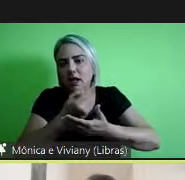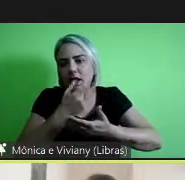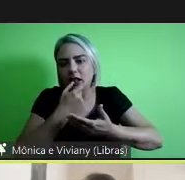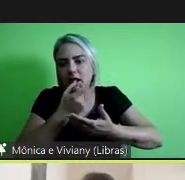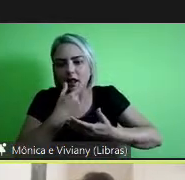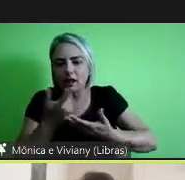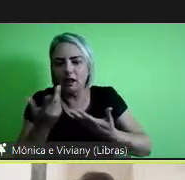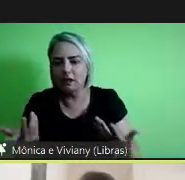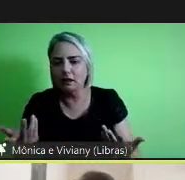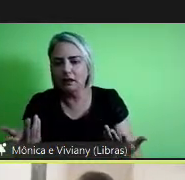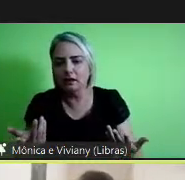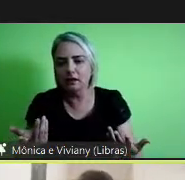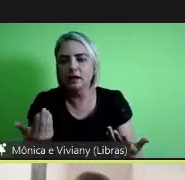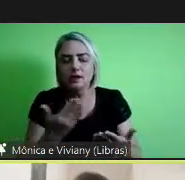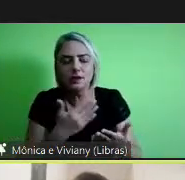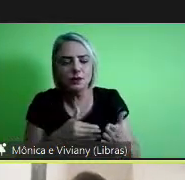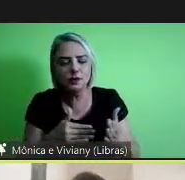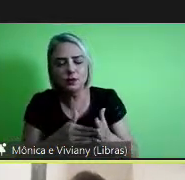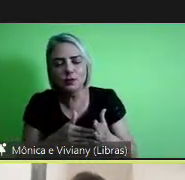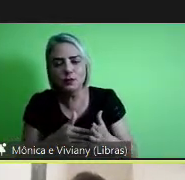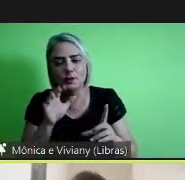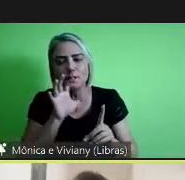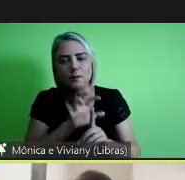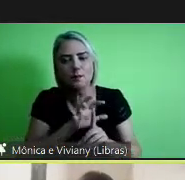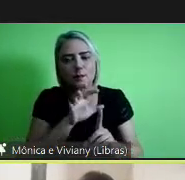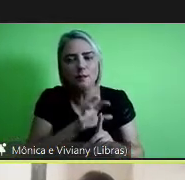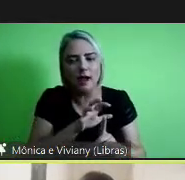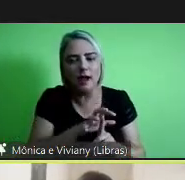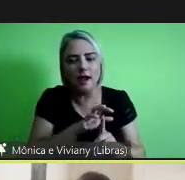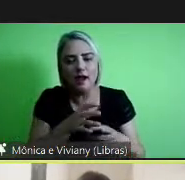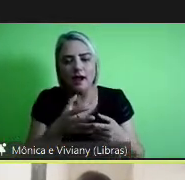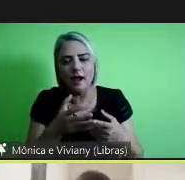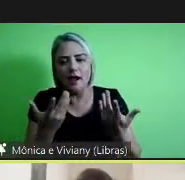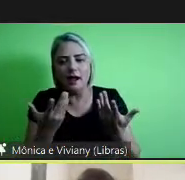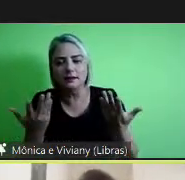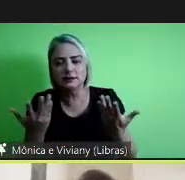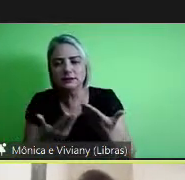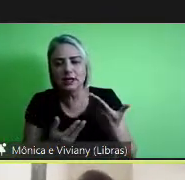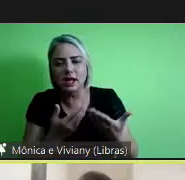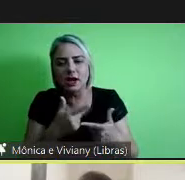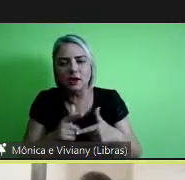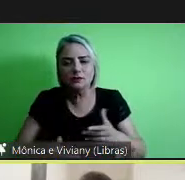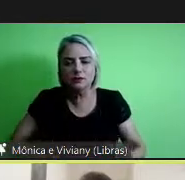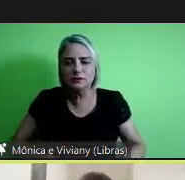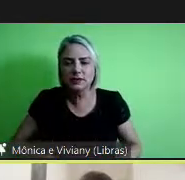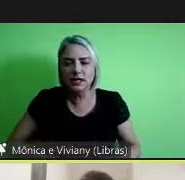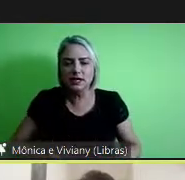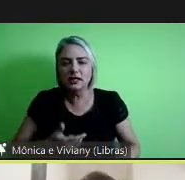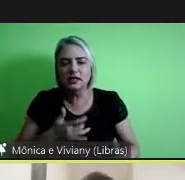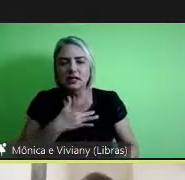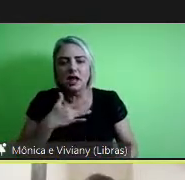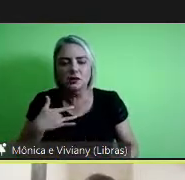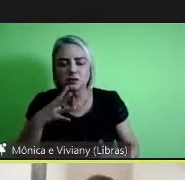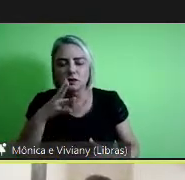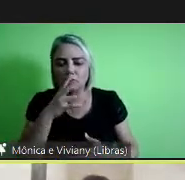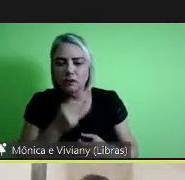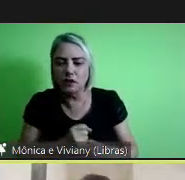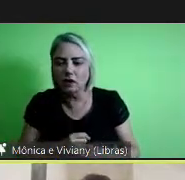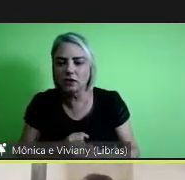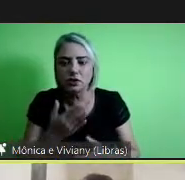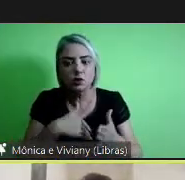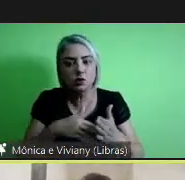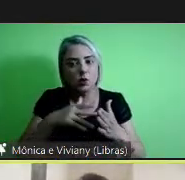if am I prescribing too much medicine? So this has a very intense carbon